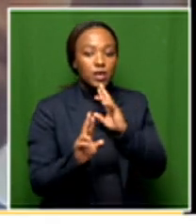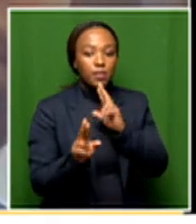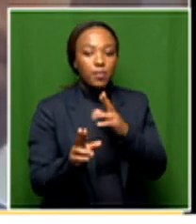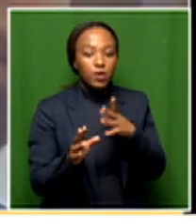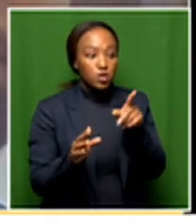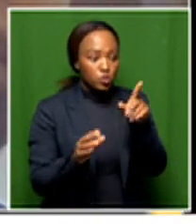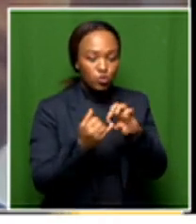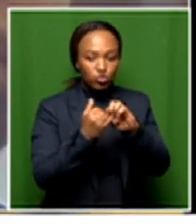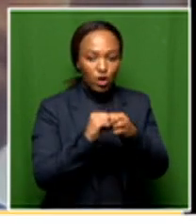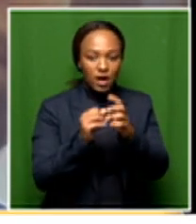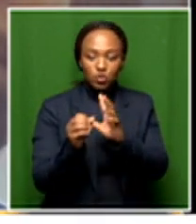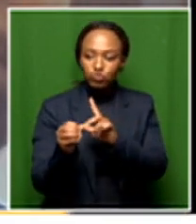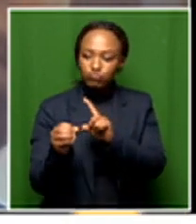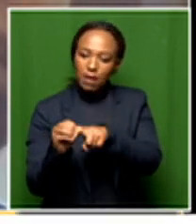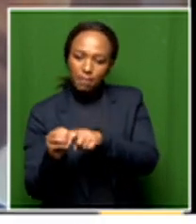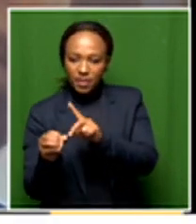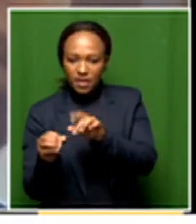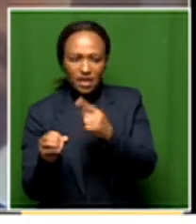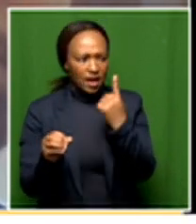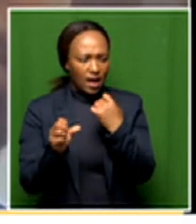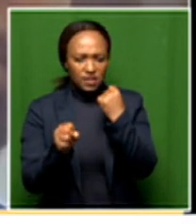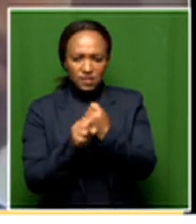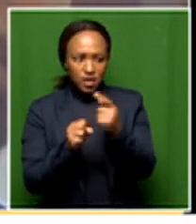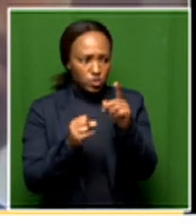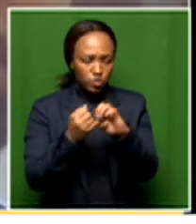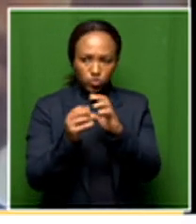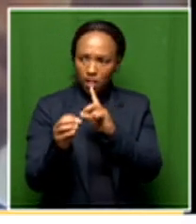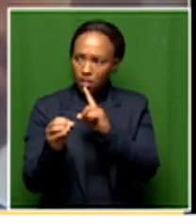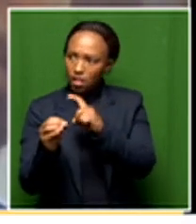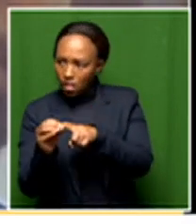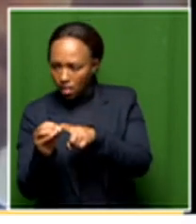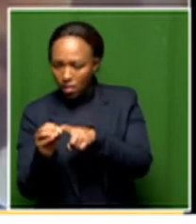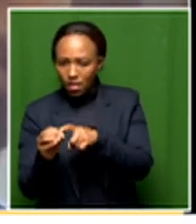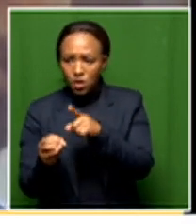to join the DA yourself late last year. Is that true?